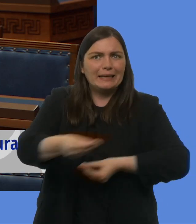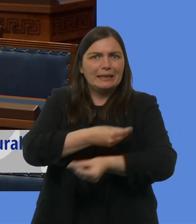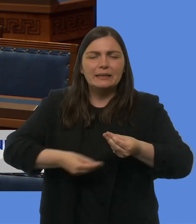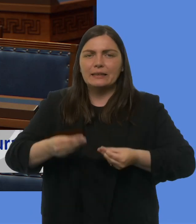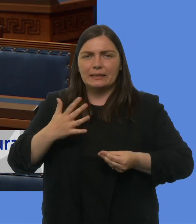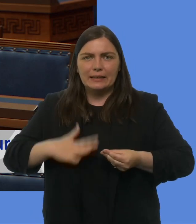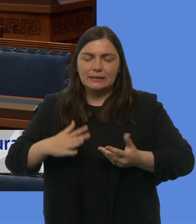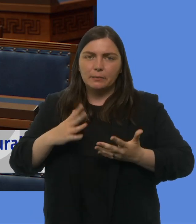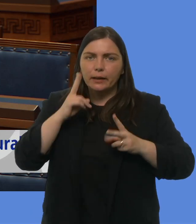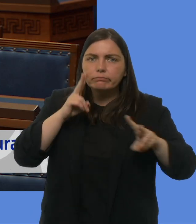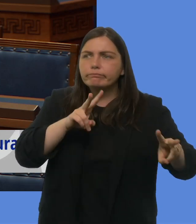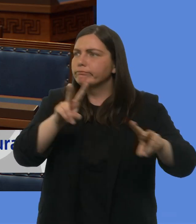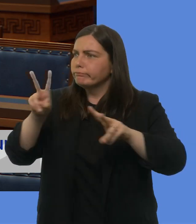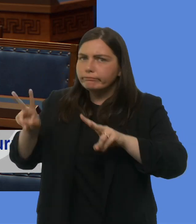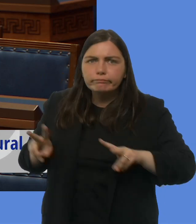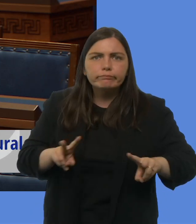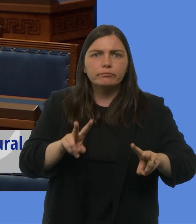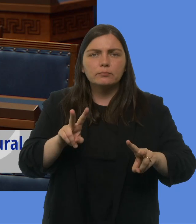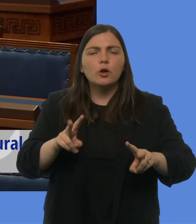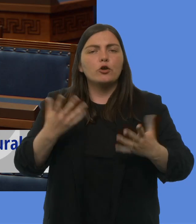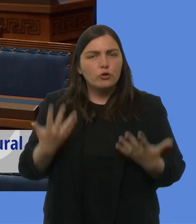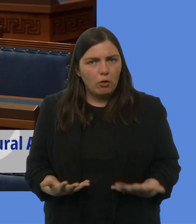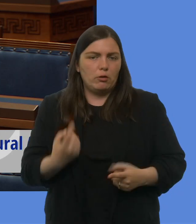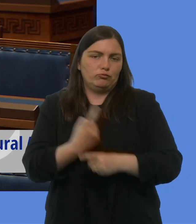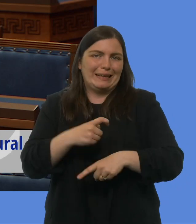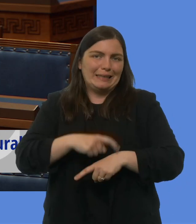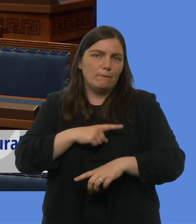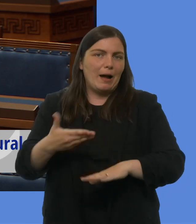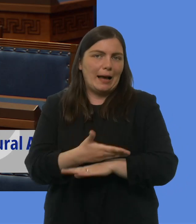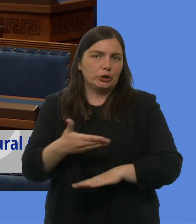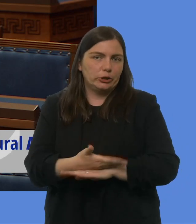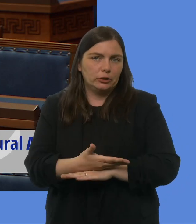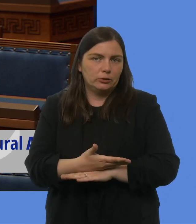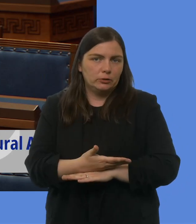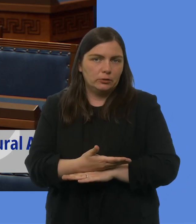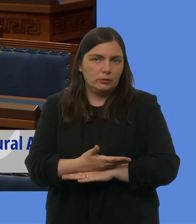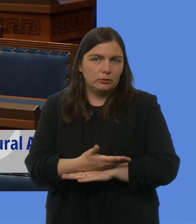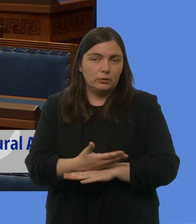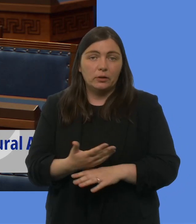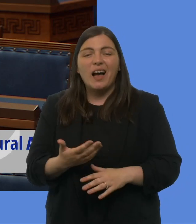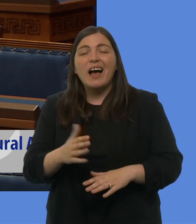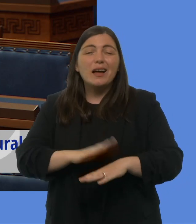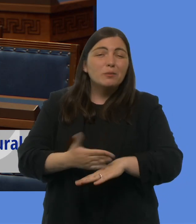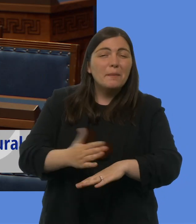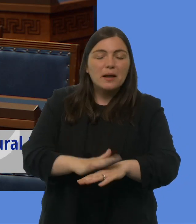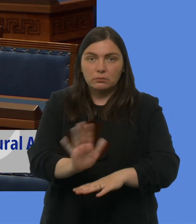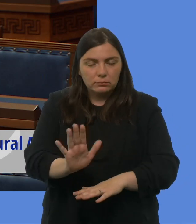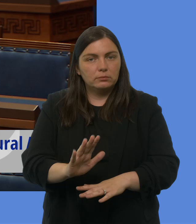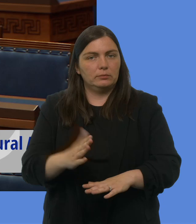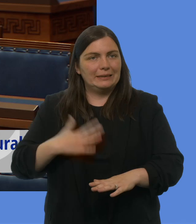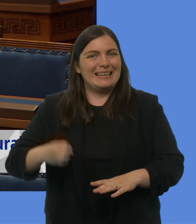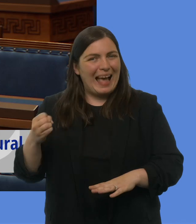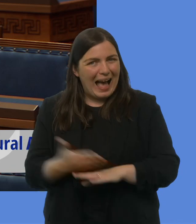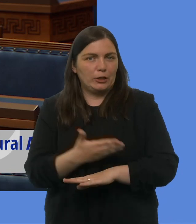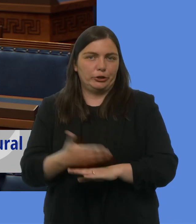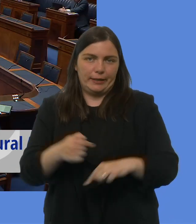around these issues. Now is the time for action, not to reduce our ambition for this place and for climate change